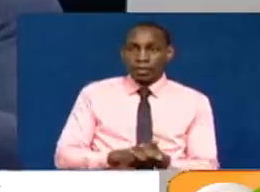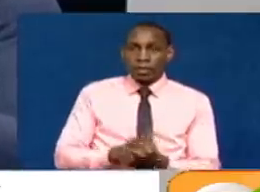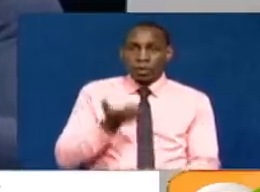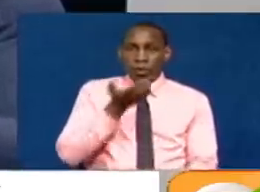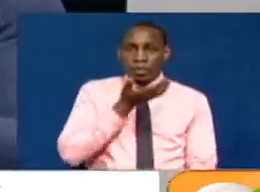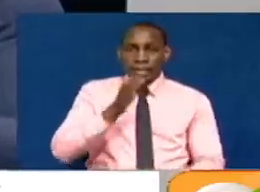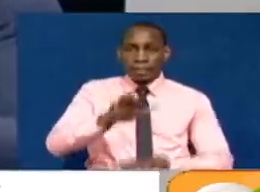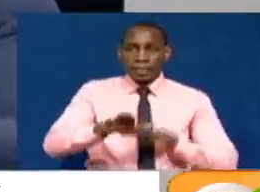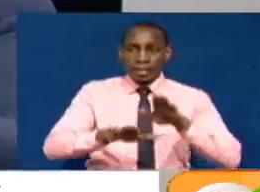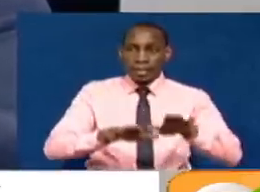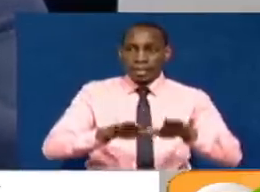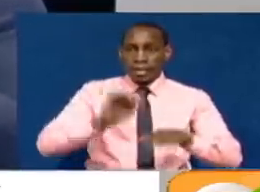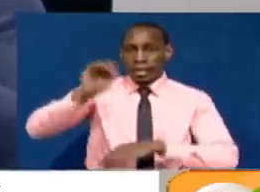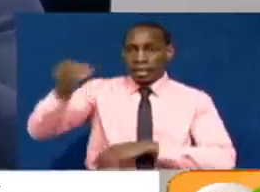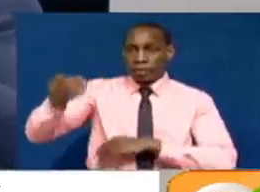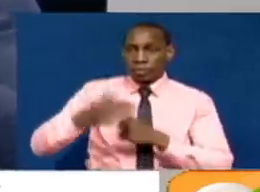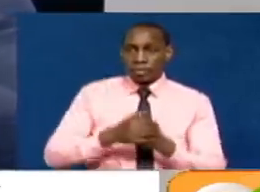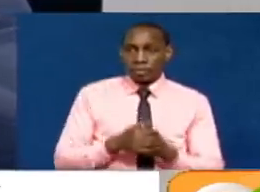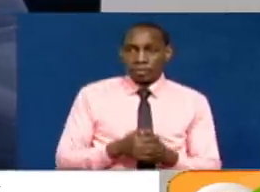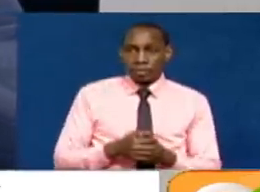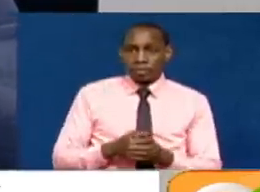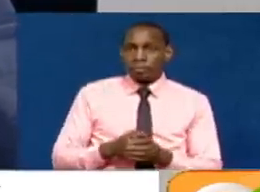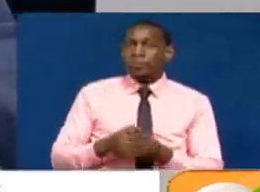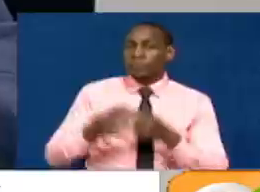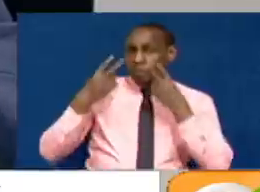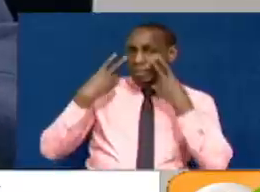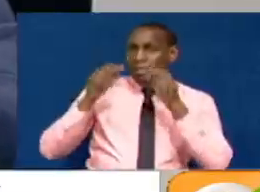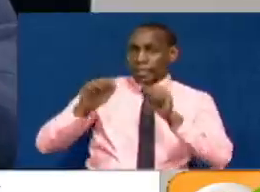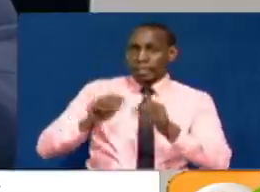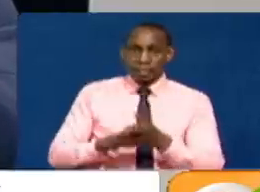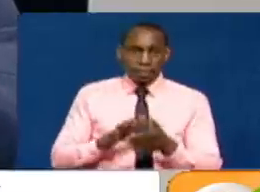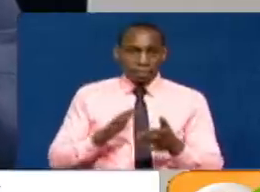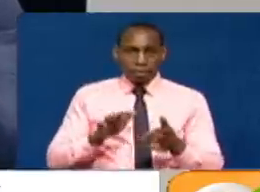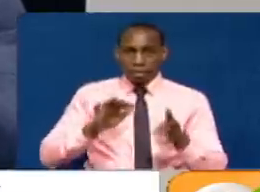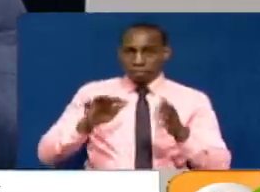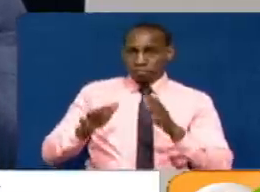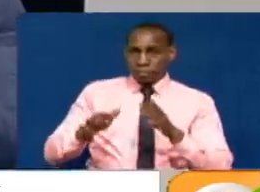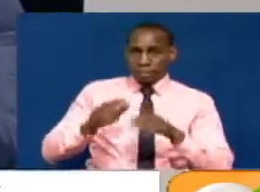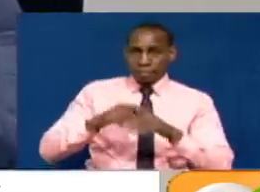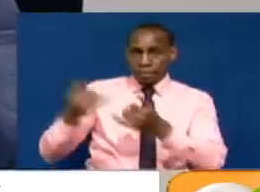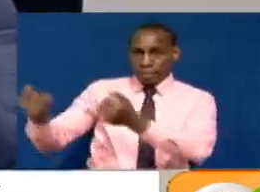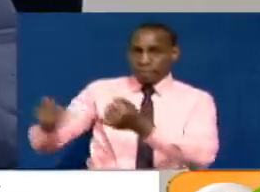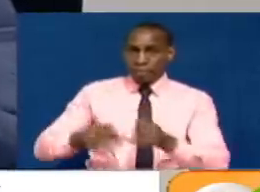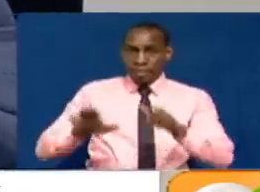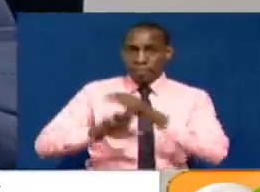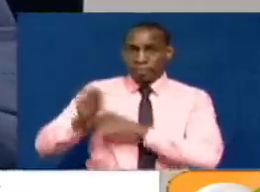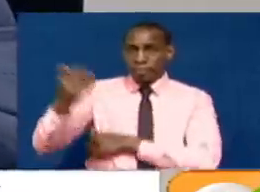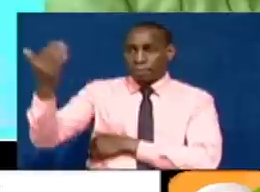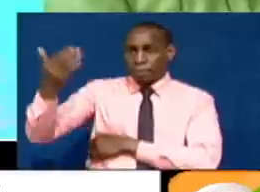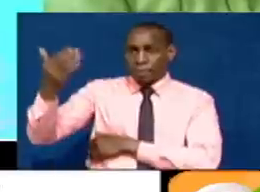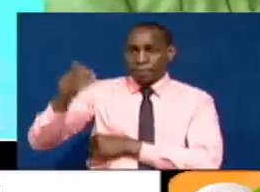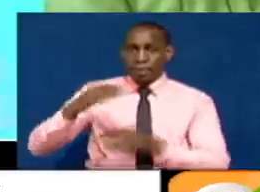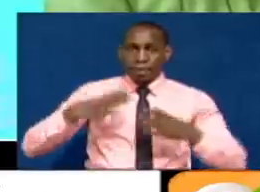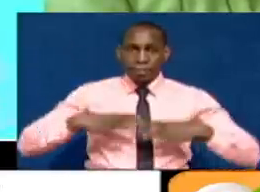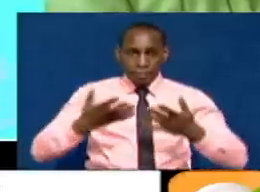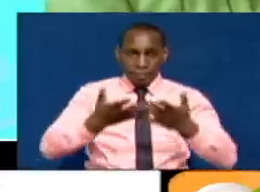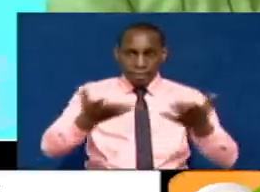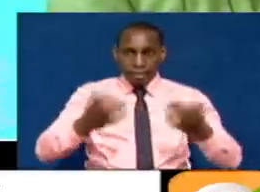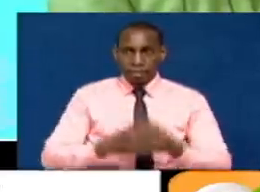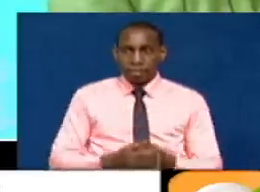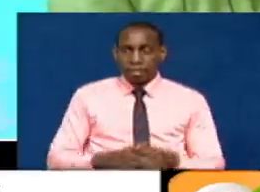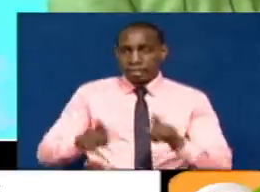in Kirinyaga County. You could see the body language when she invited the deputy president to address the gathering.